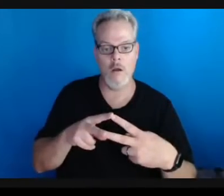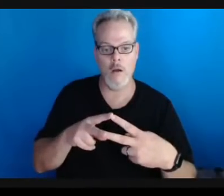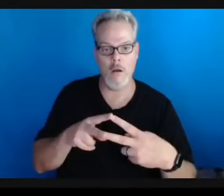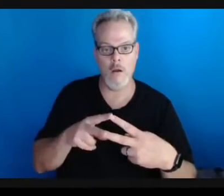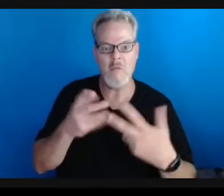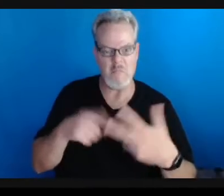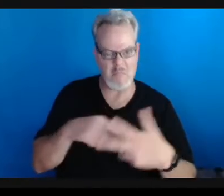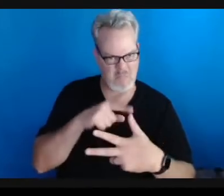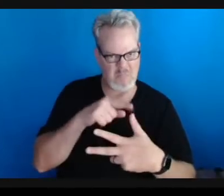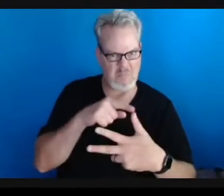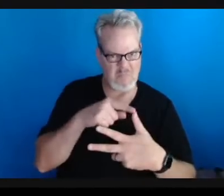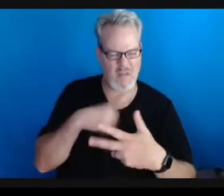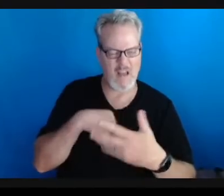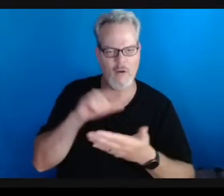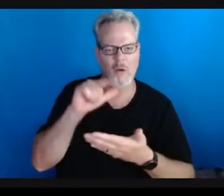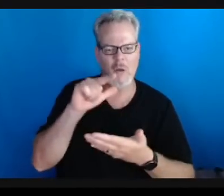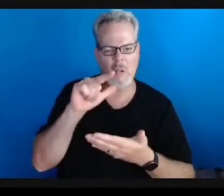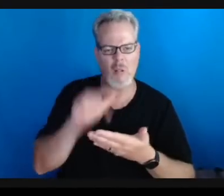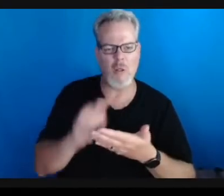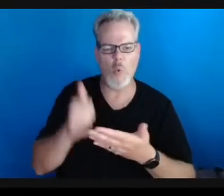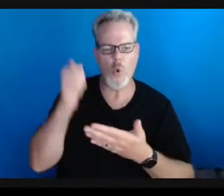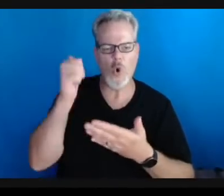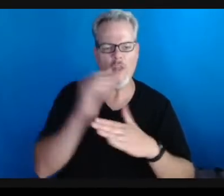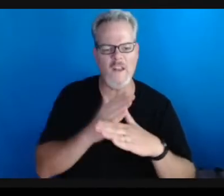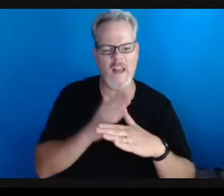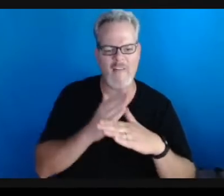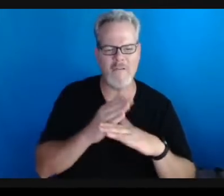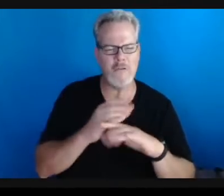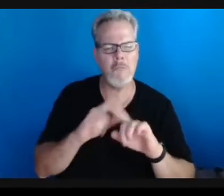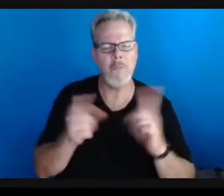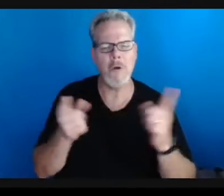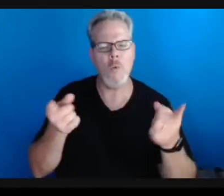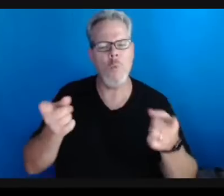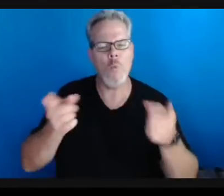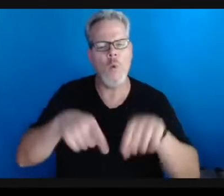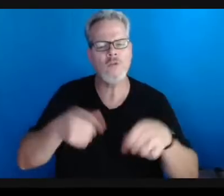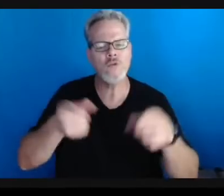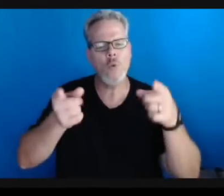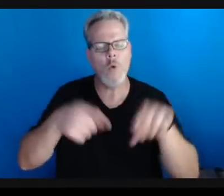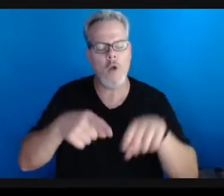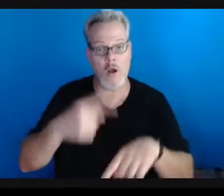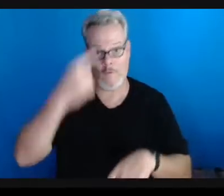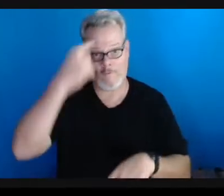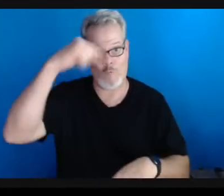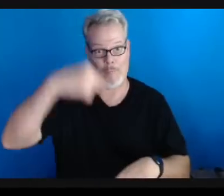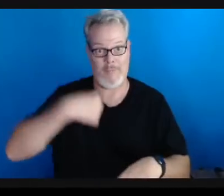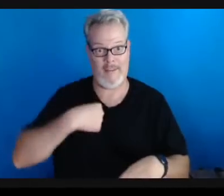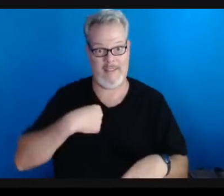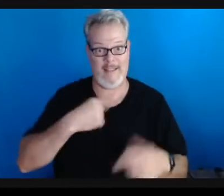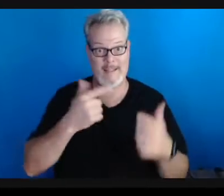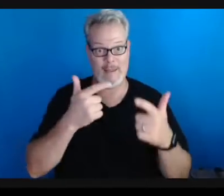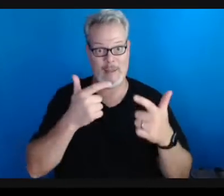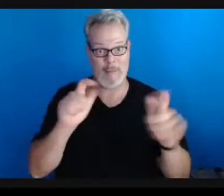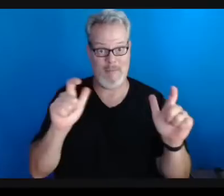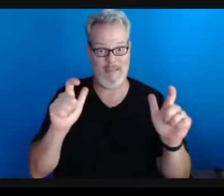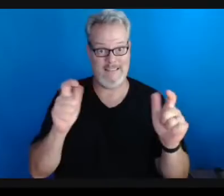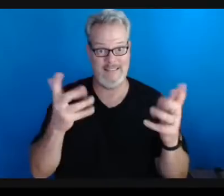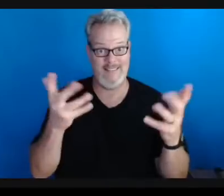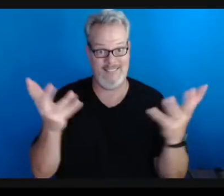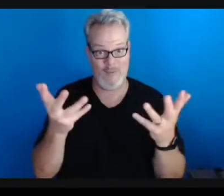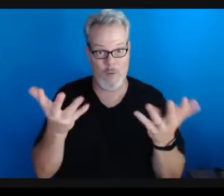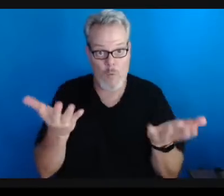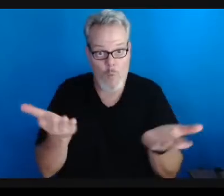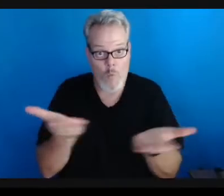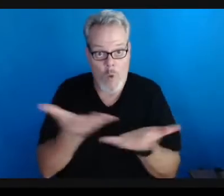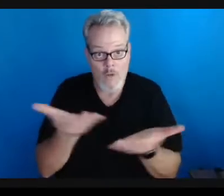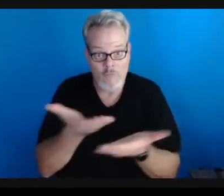but lower than average fountains as well. What could be going on? And to me, the biggest variable we have not accounted for here is